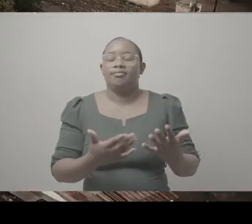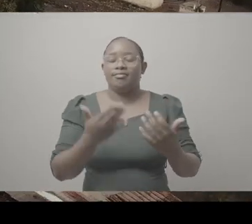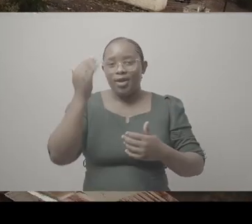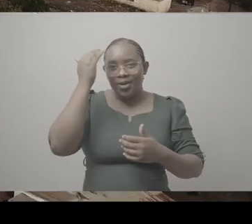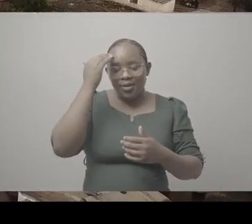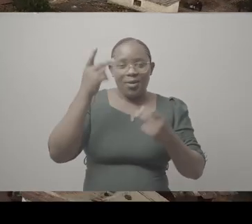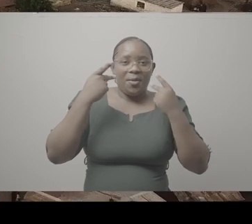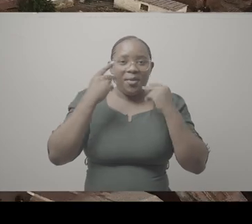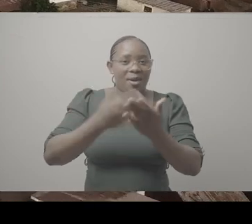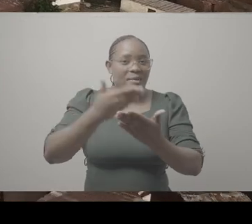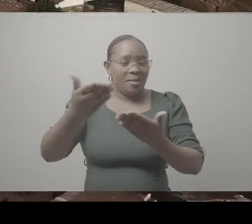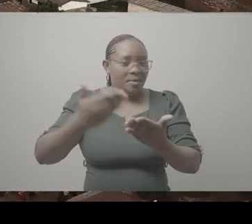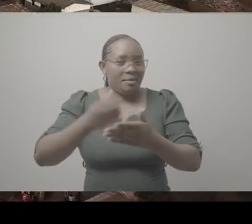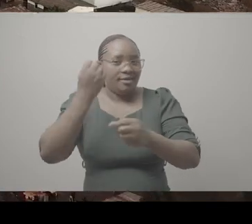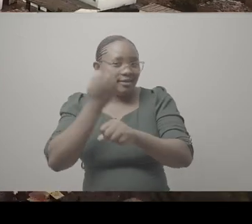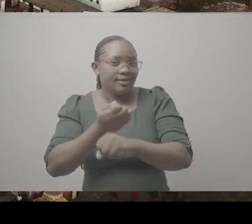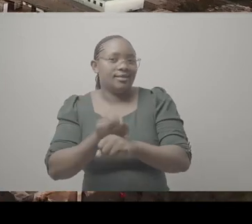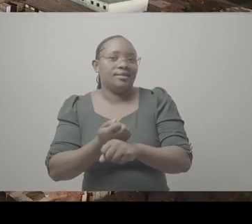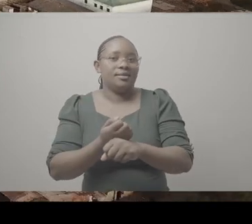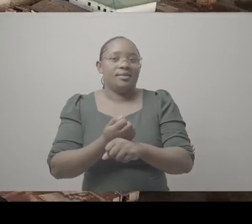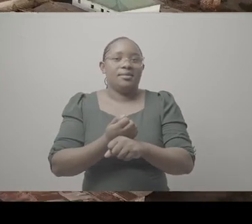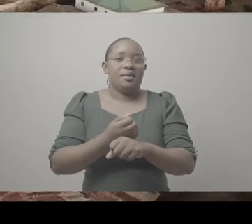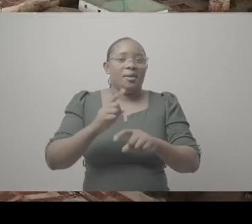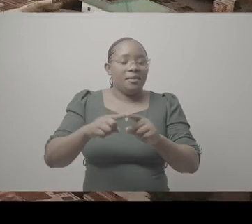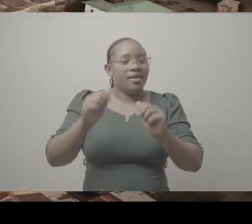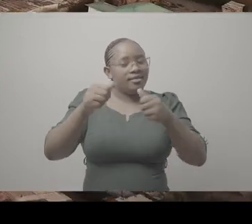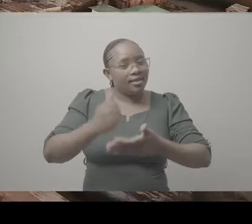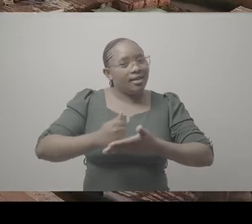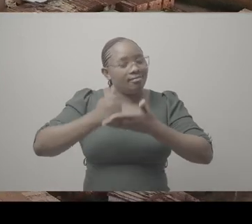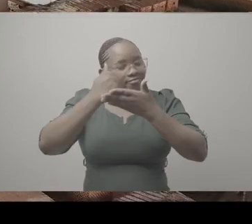compliance. Lastly, despite the complexity of public